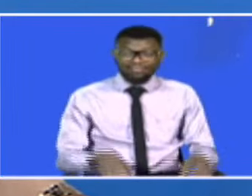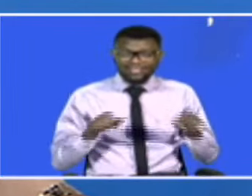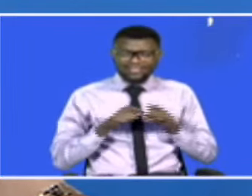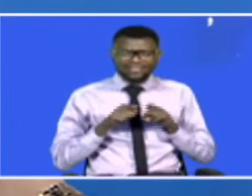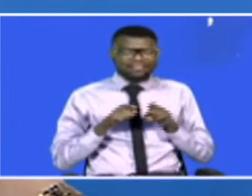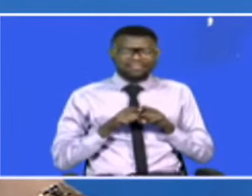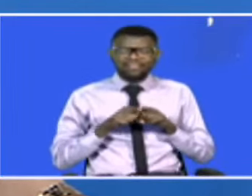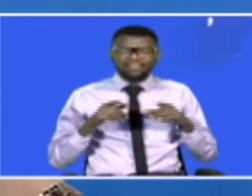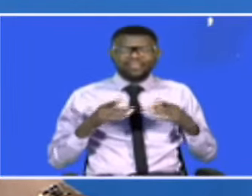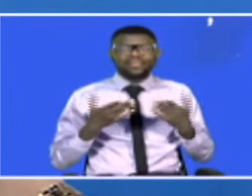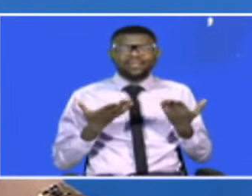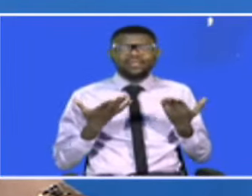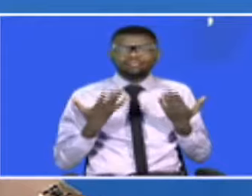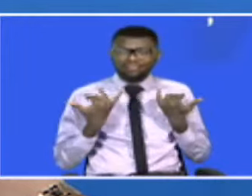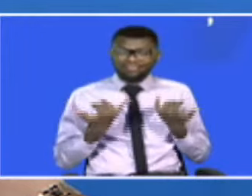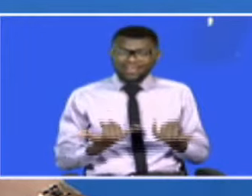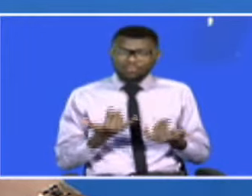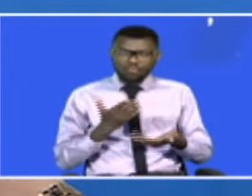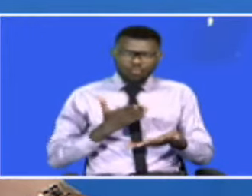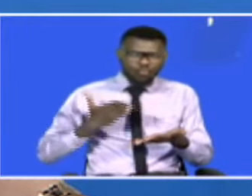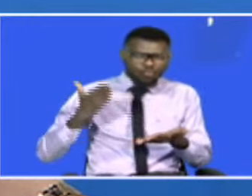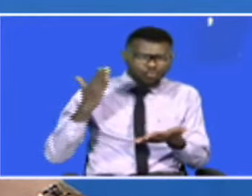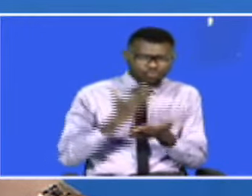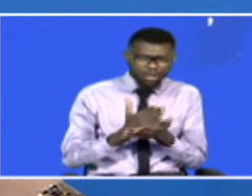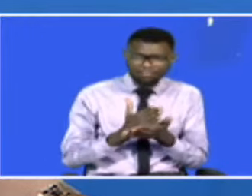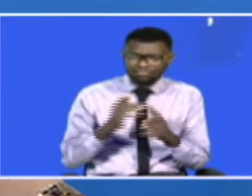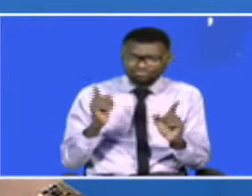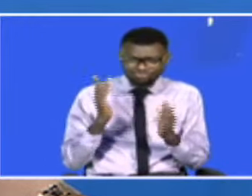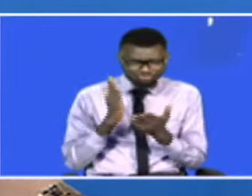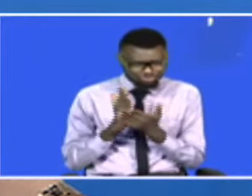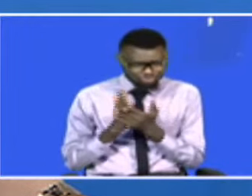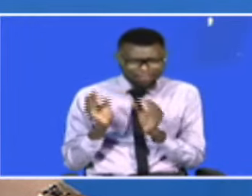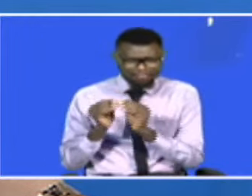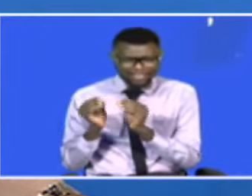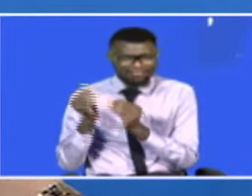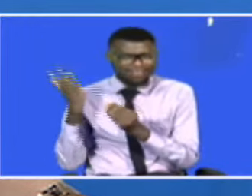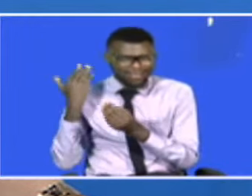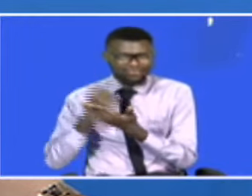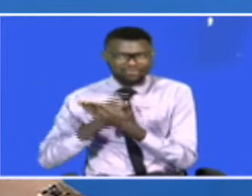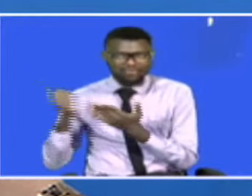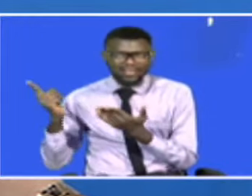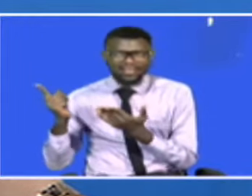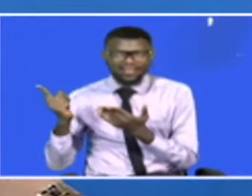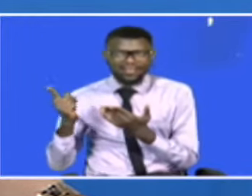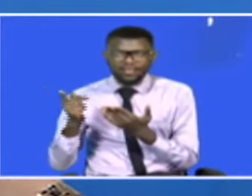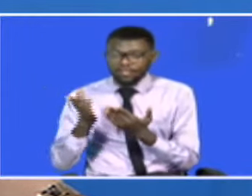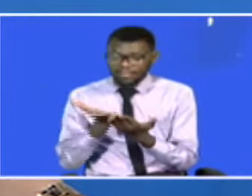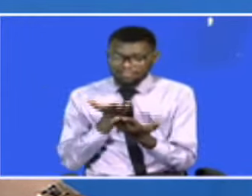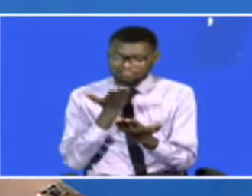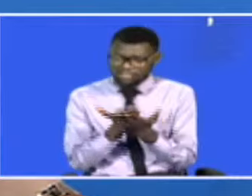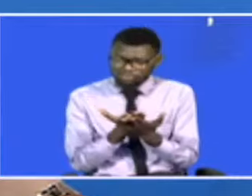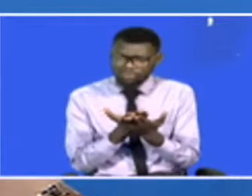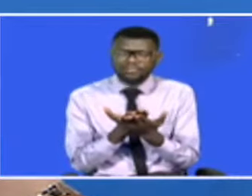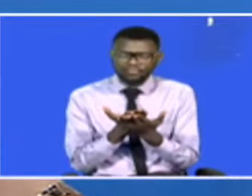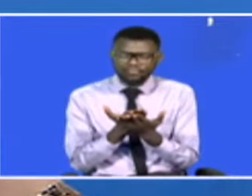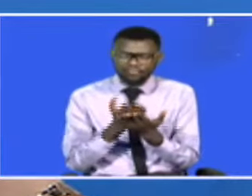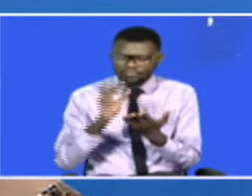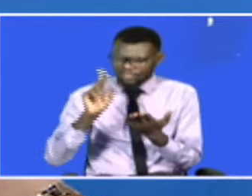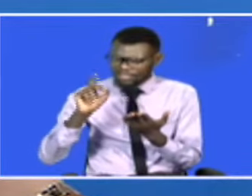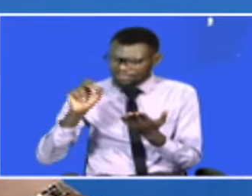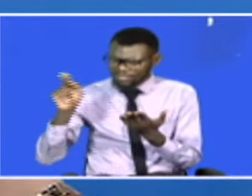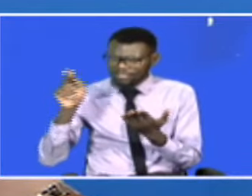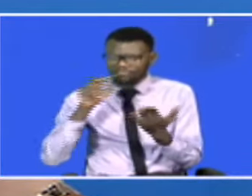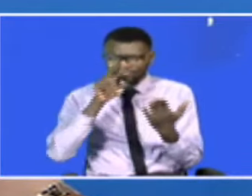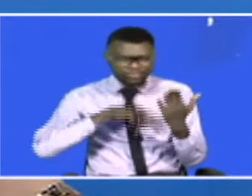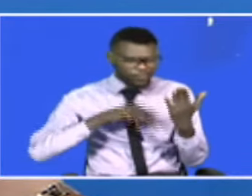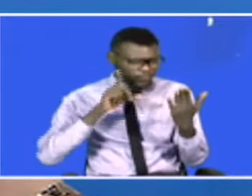privy to the plan confirming that the latest meeting was held last week. According to the petition seen by KTN News, the